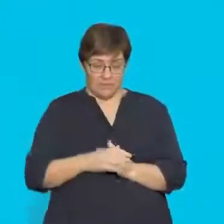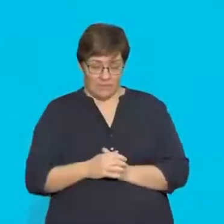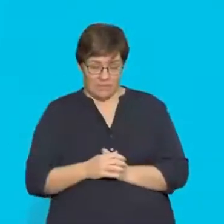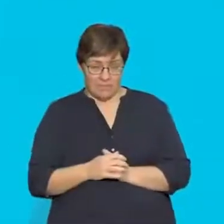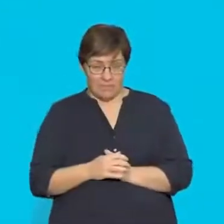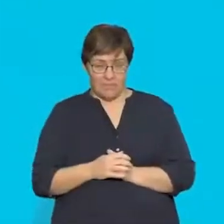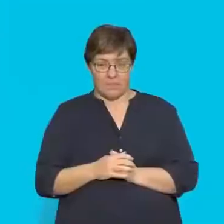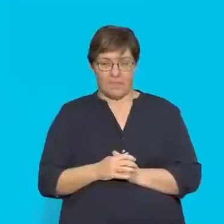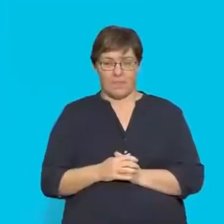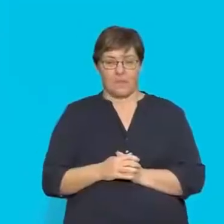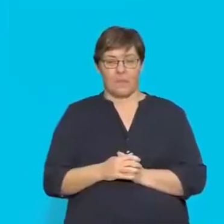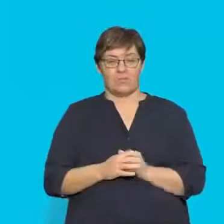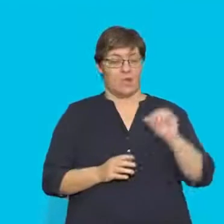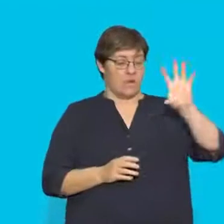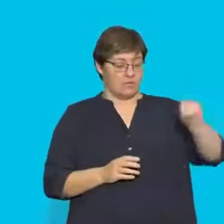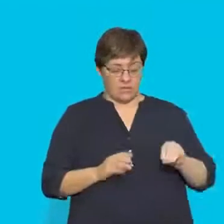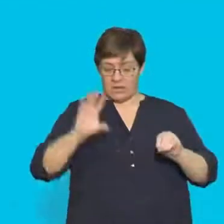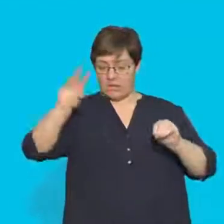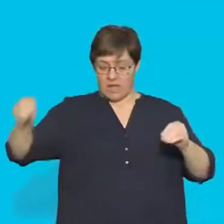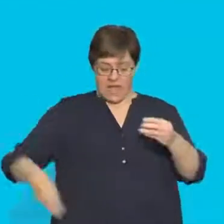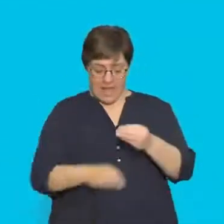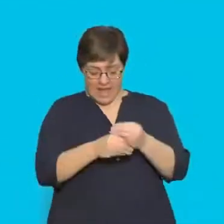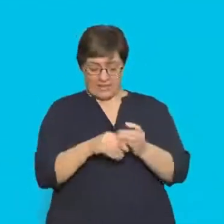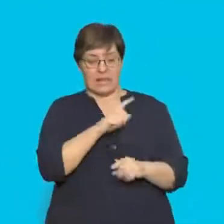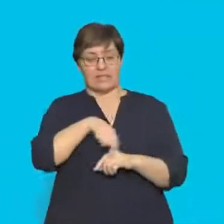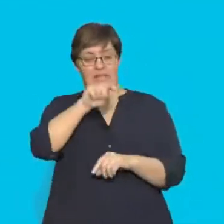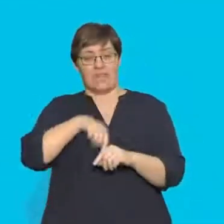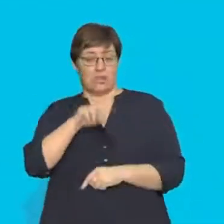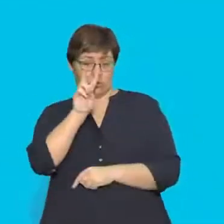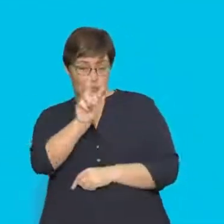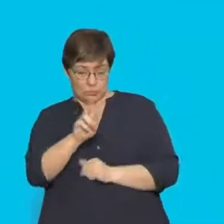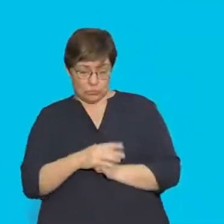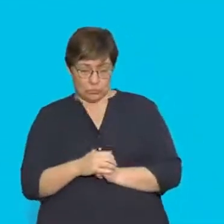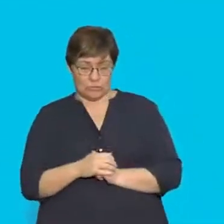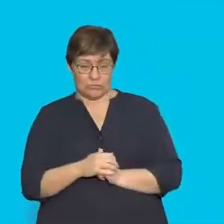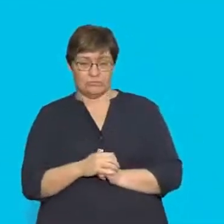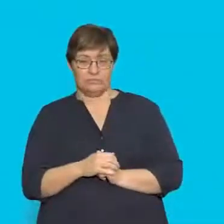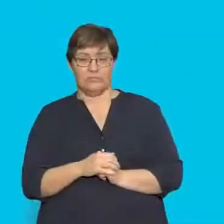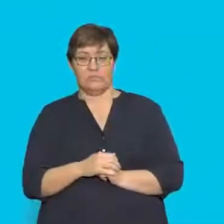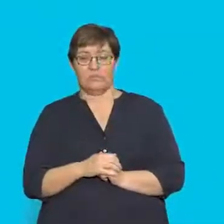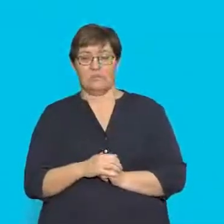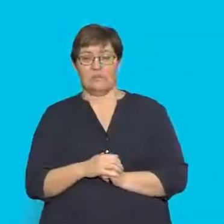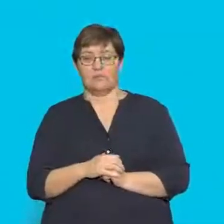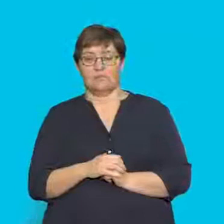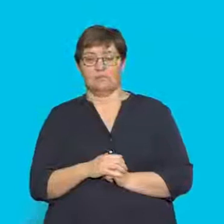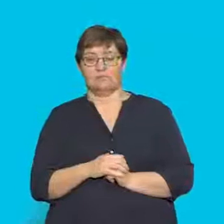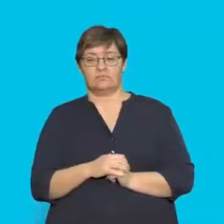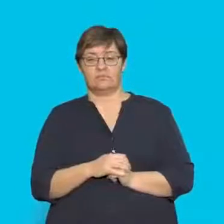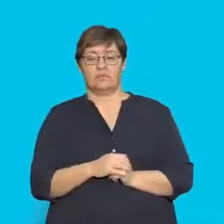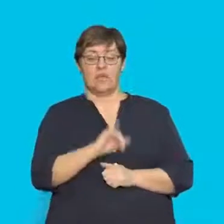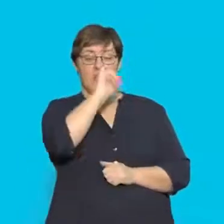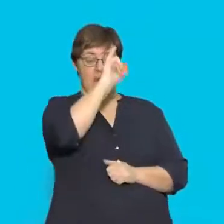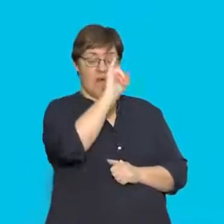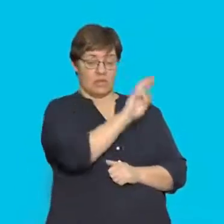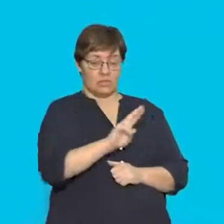so if we take these and add them together and divide by 2, so we take all of these values together, so we take I